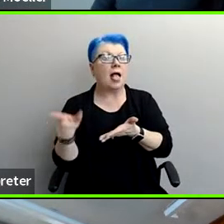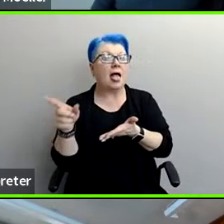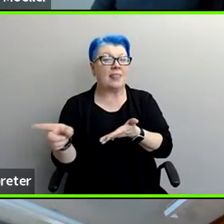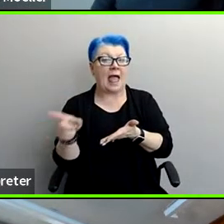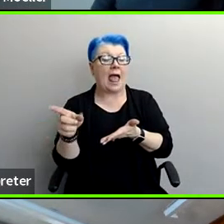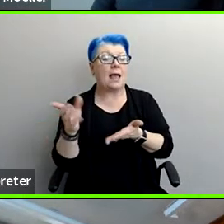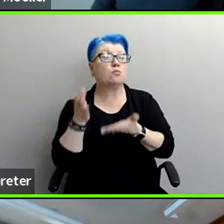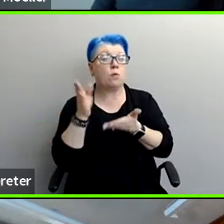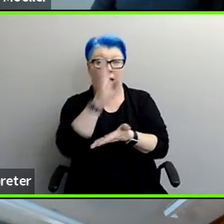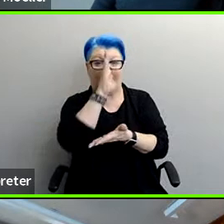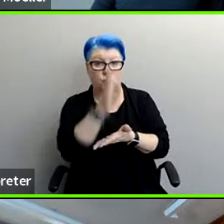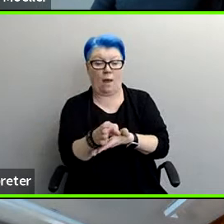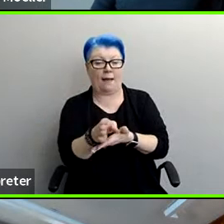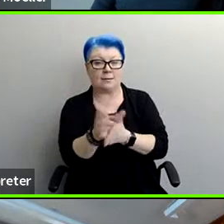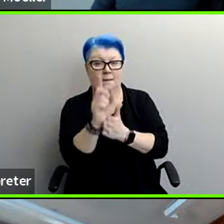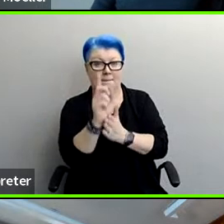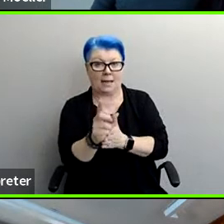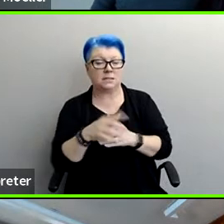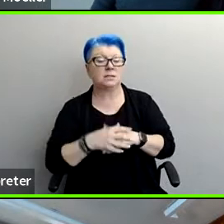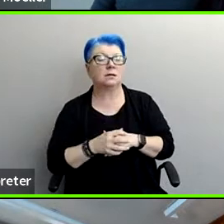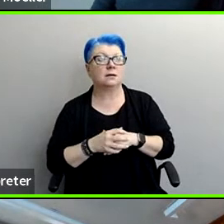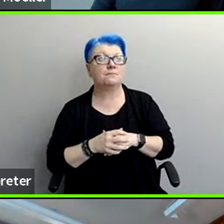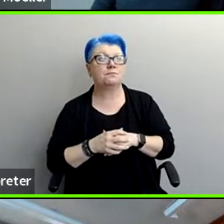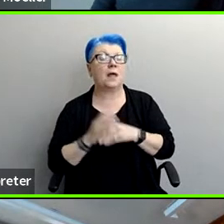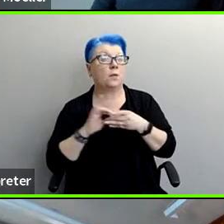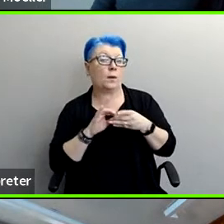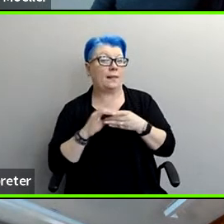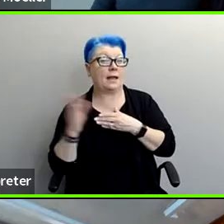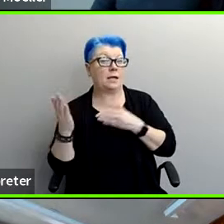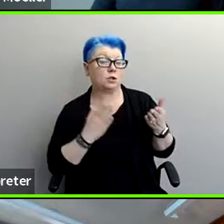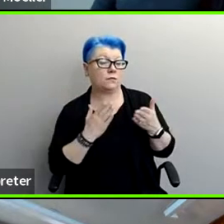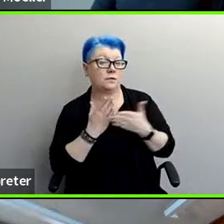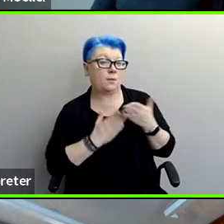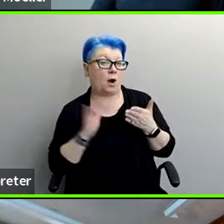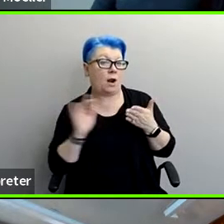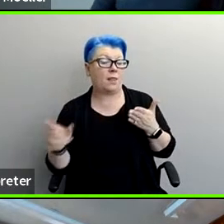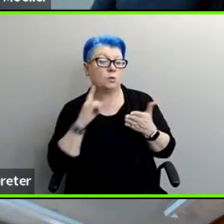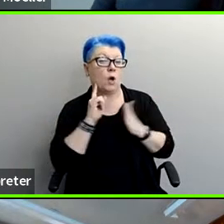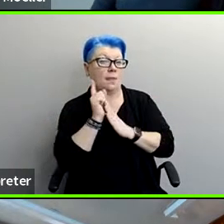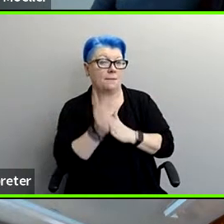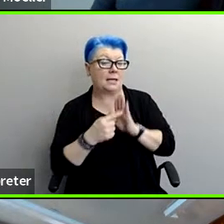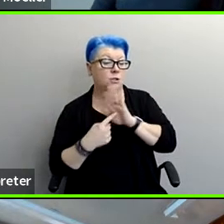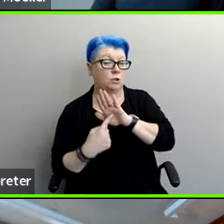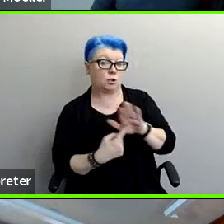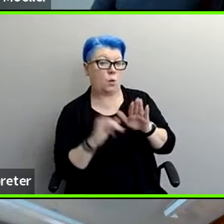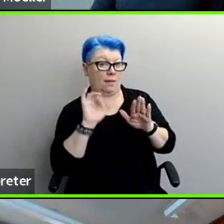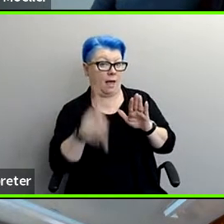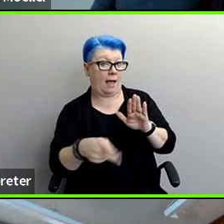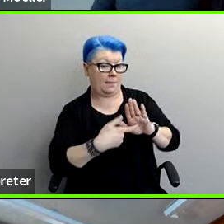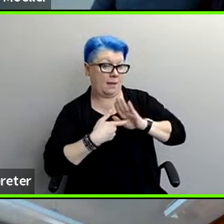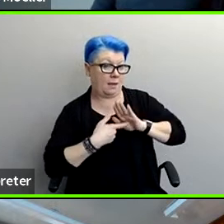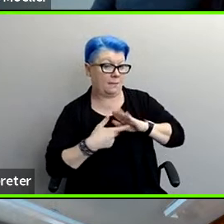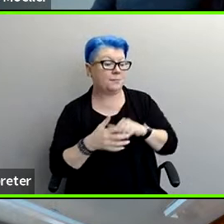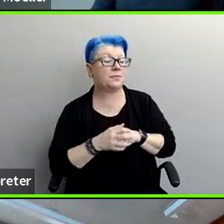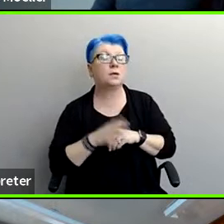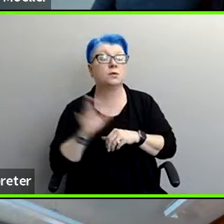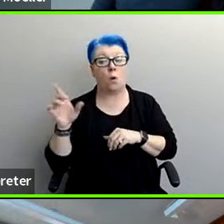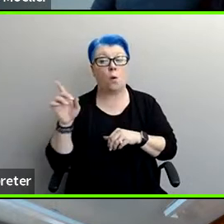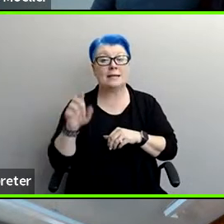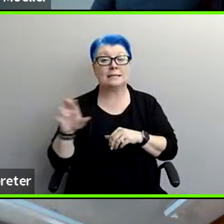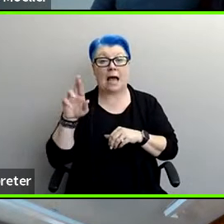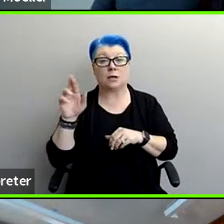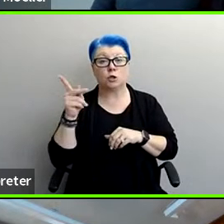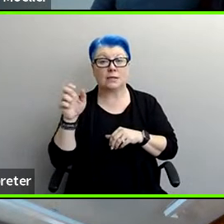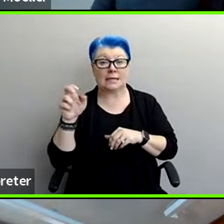direct minutes that are in the IEP. The related service piece are the minutes that are reflected in the IEP. So as Dr. Keenan shared,